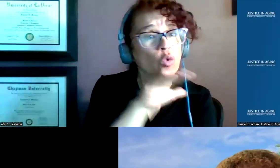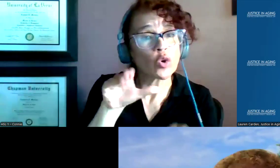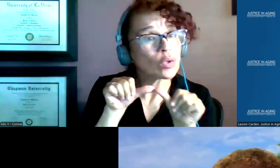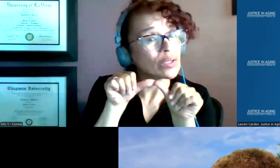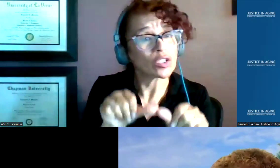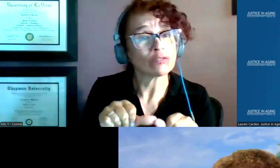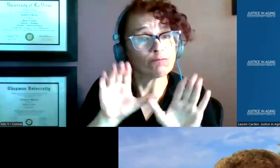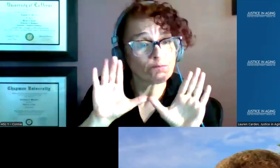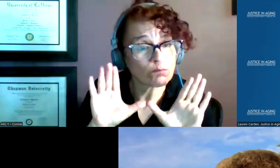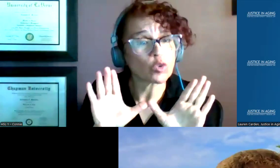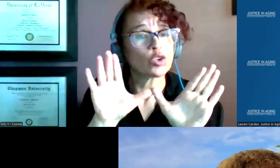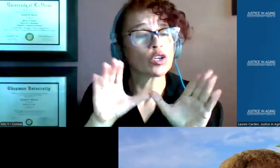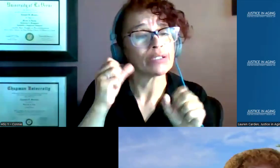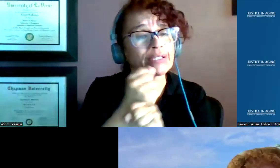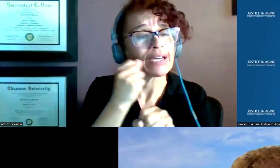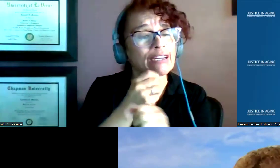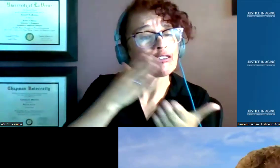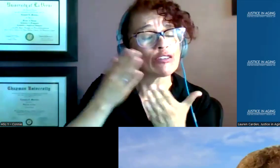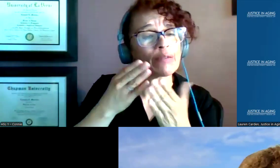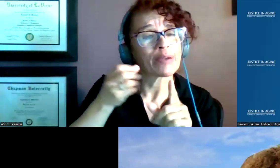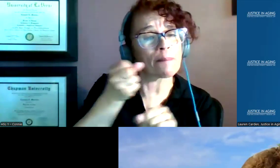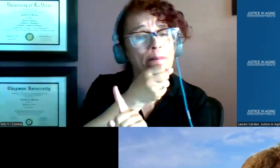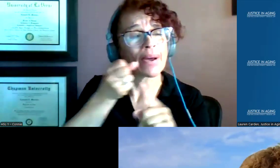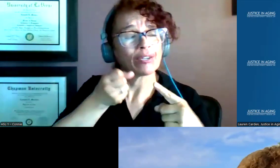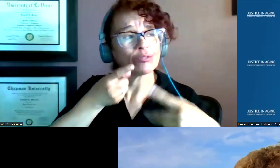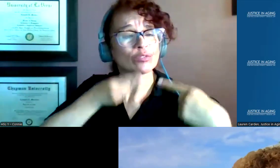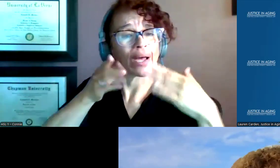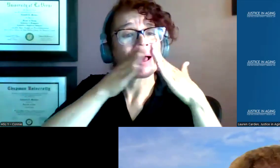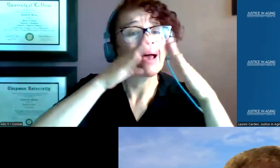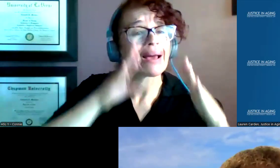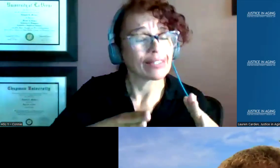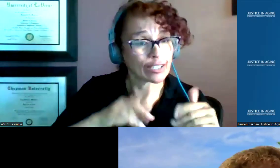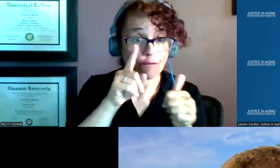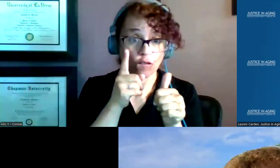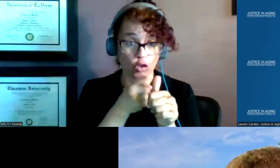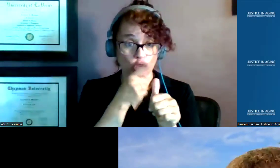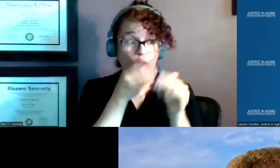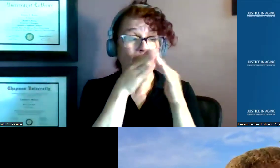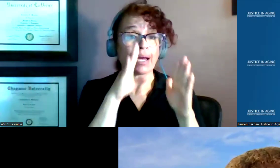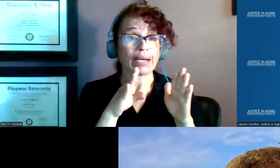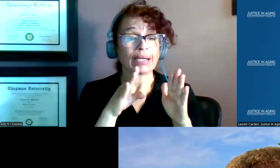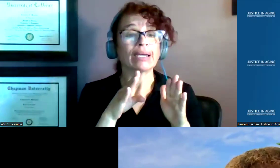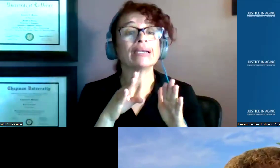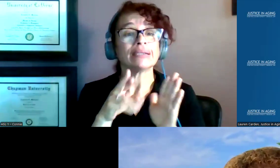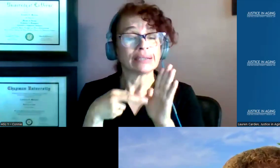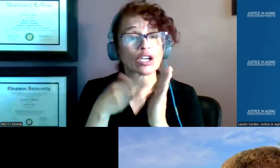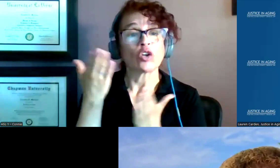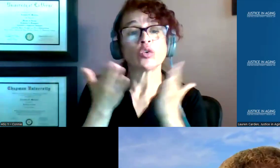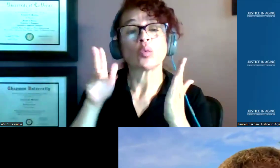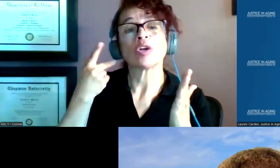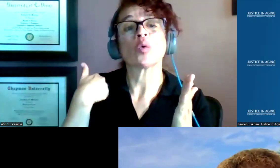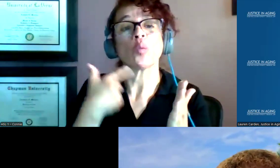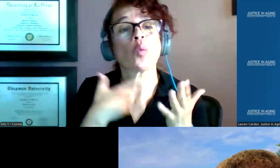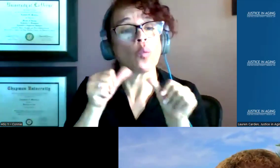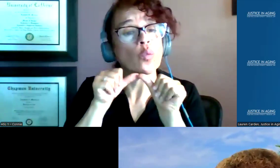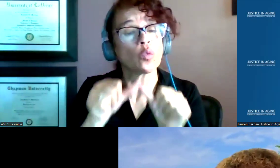continue the push, the dialogue, the battle. Housing is first, followed by wraparound services if we want